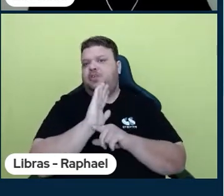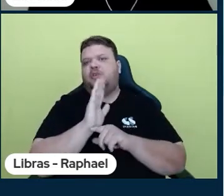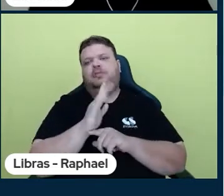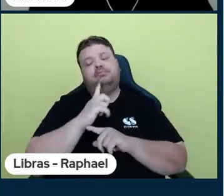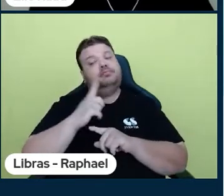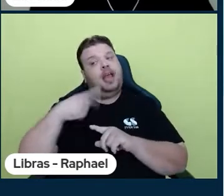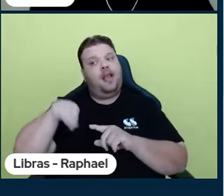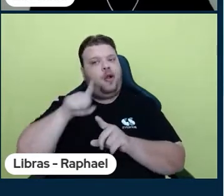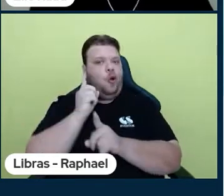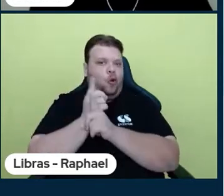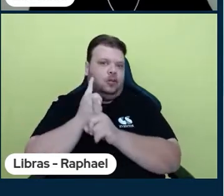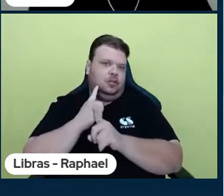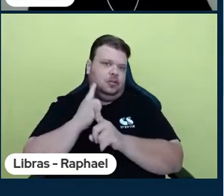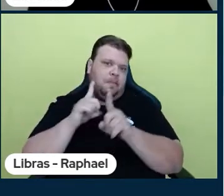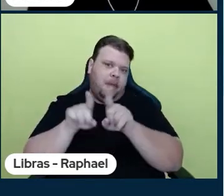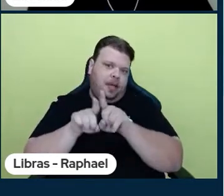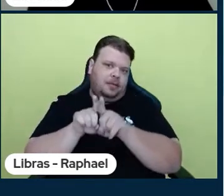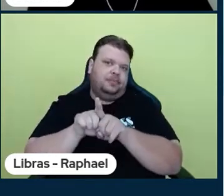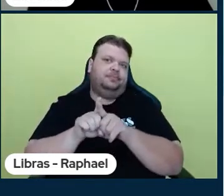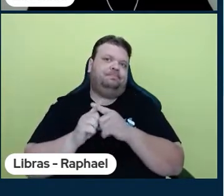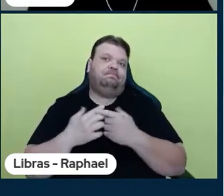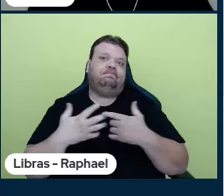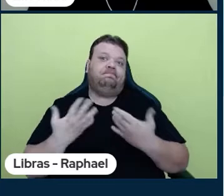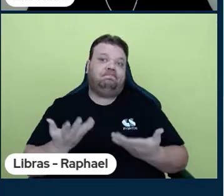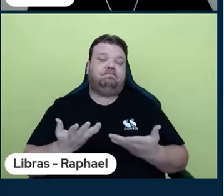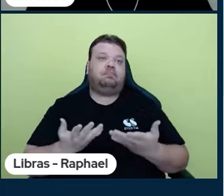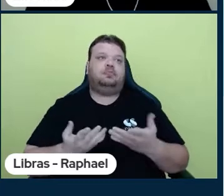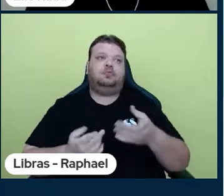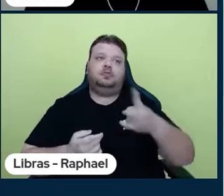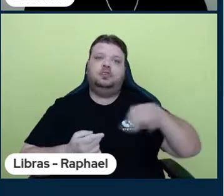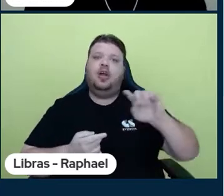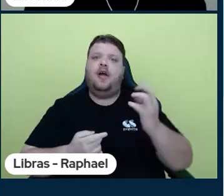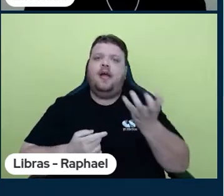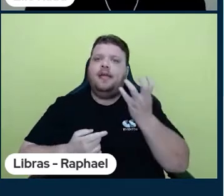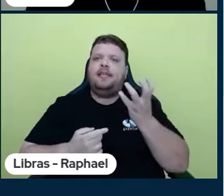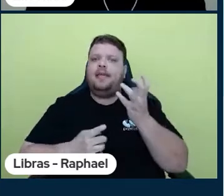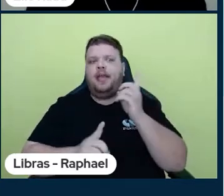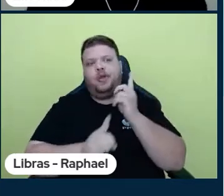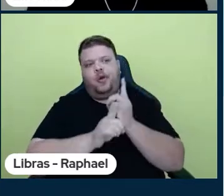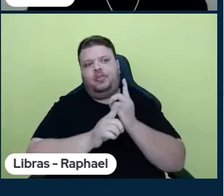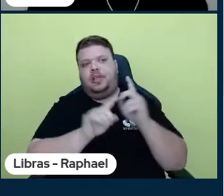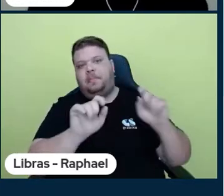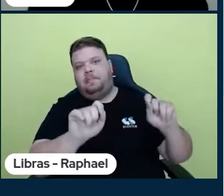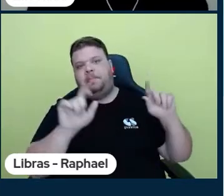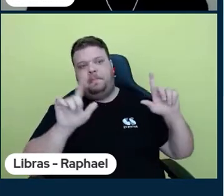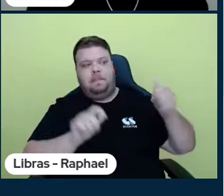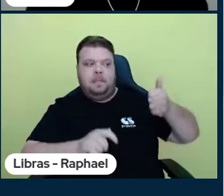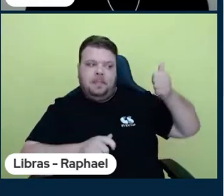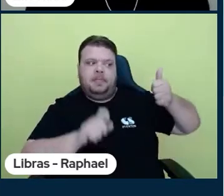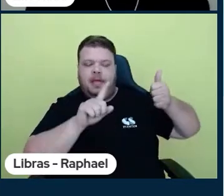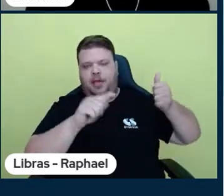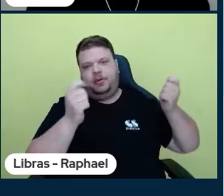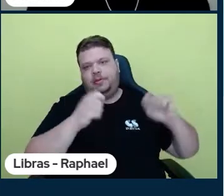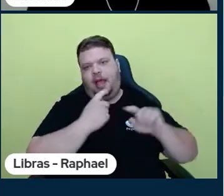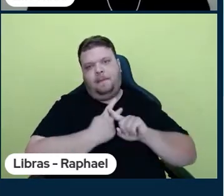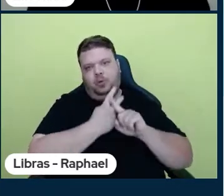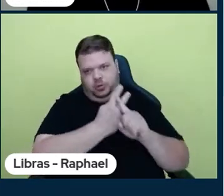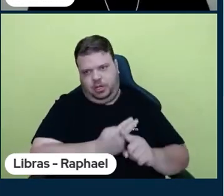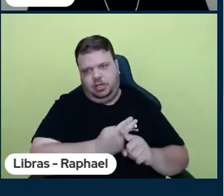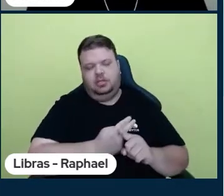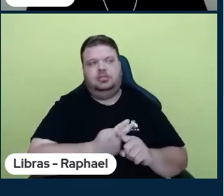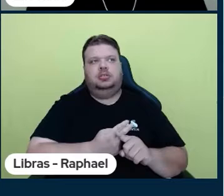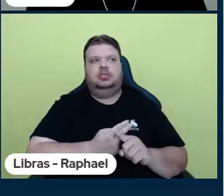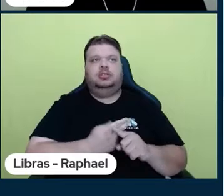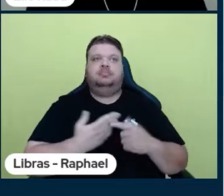videos section. Another sample of requirement, also, we would like to have